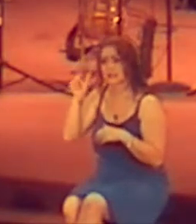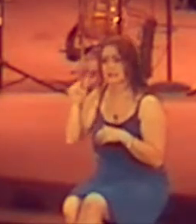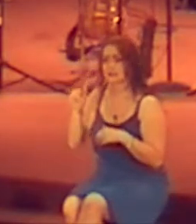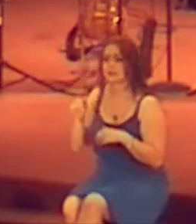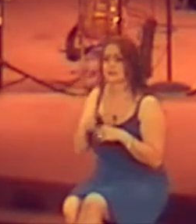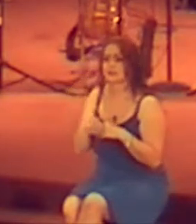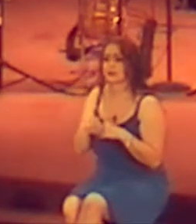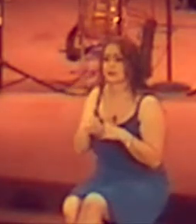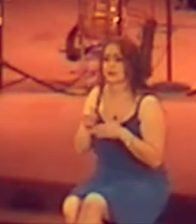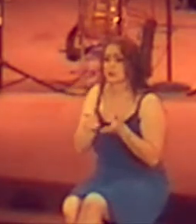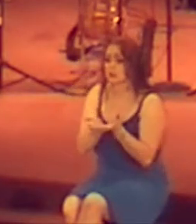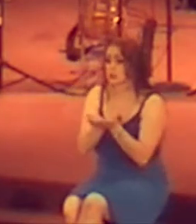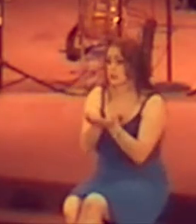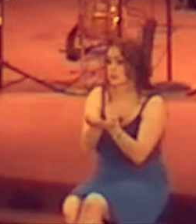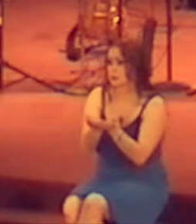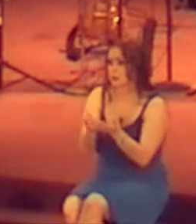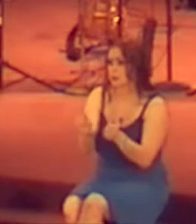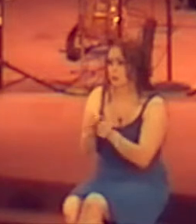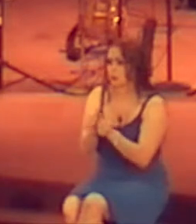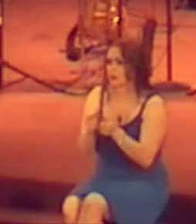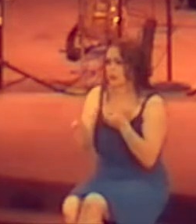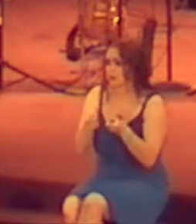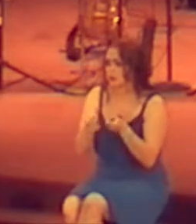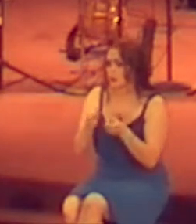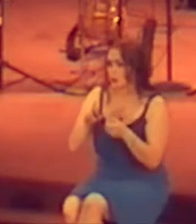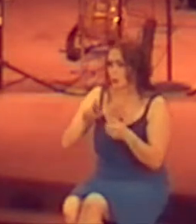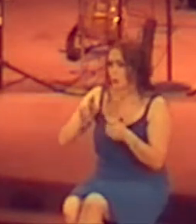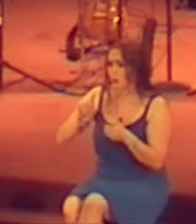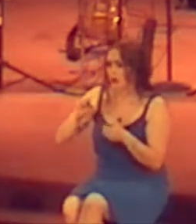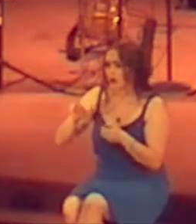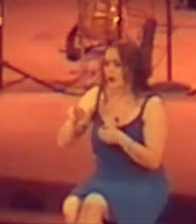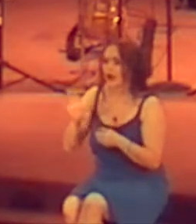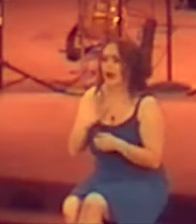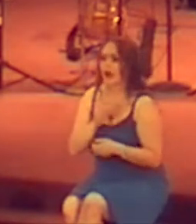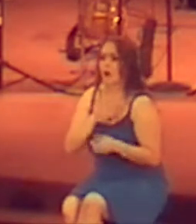ship controlled by a small rudder, our words often get us places.